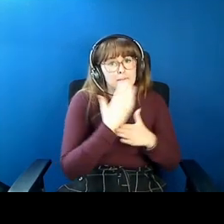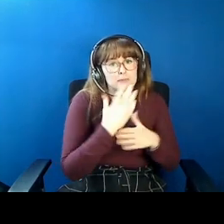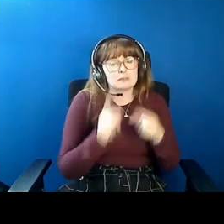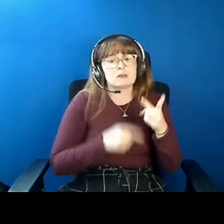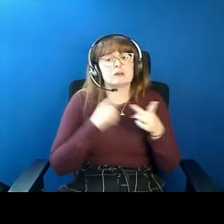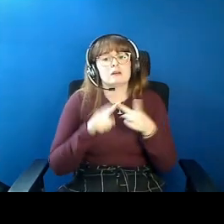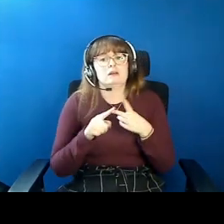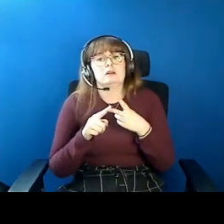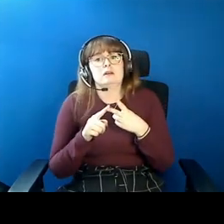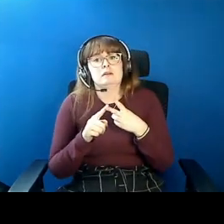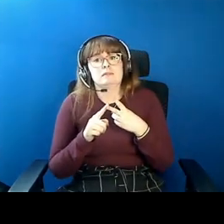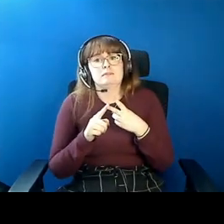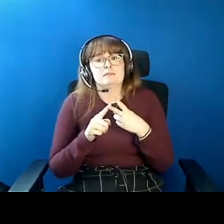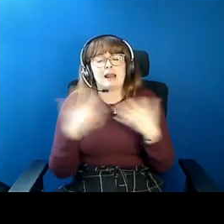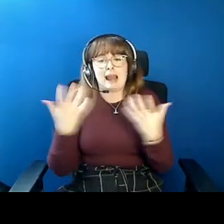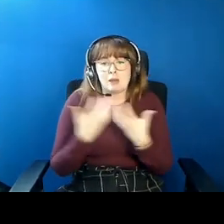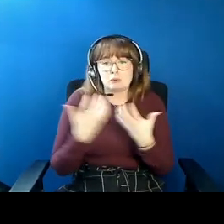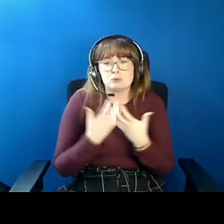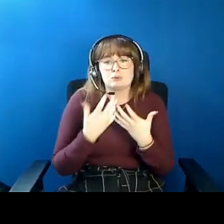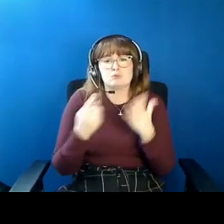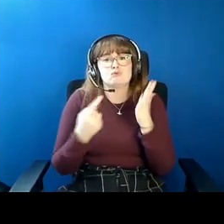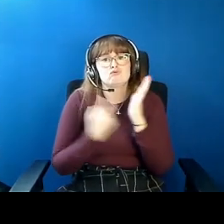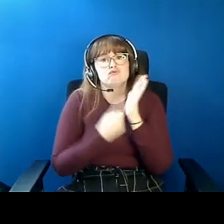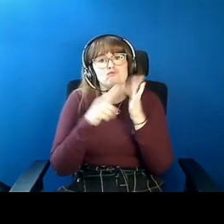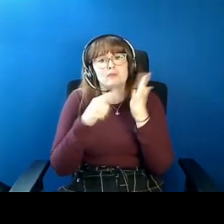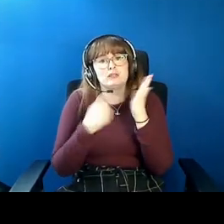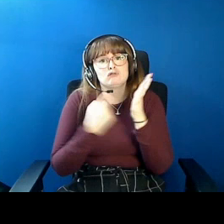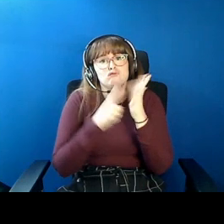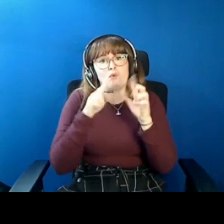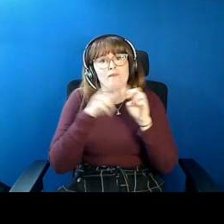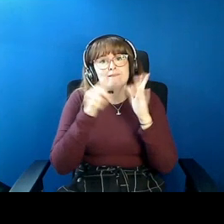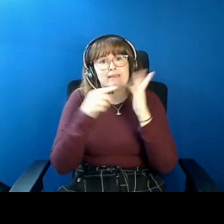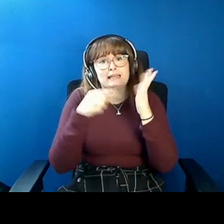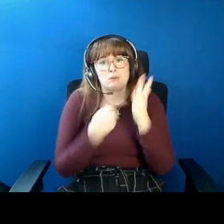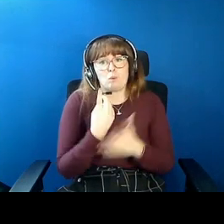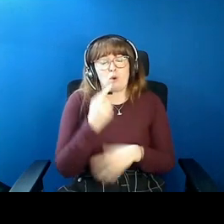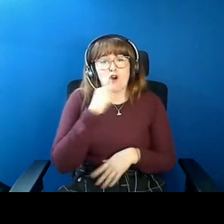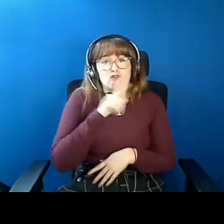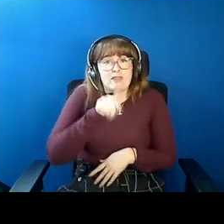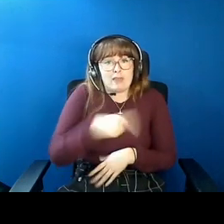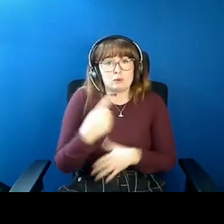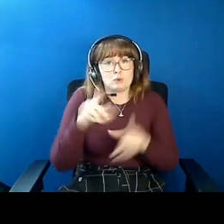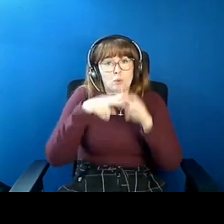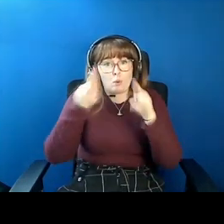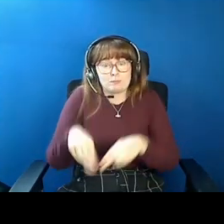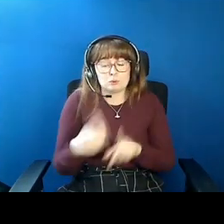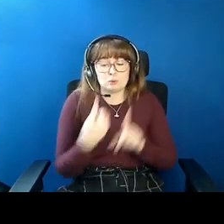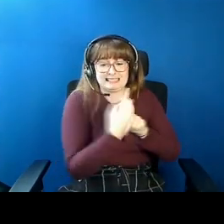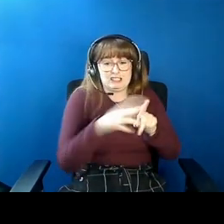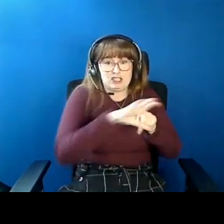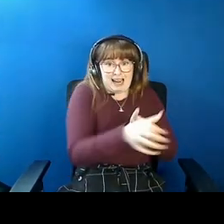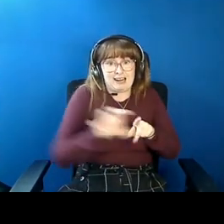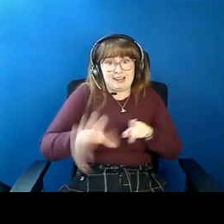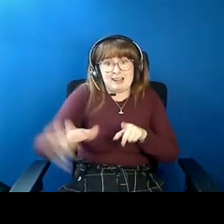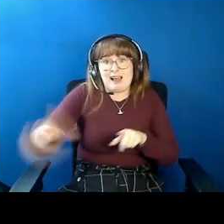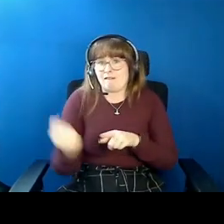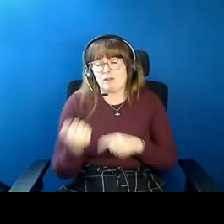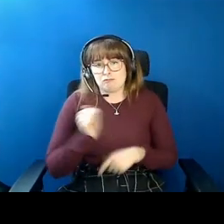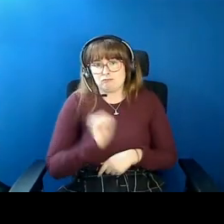to how do we best retrofit 100,000 homes. So every region has its own challenge, and I'm sure you have your